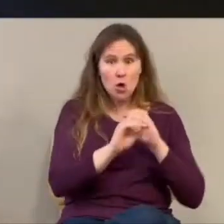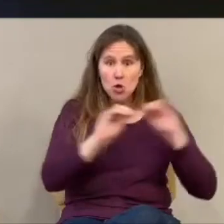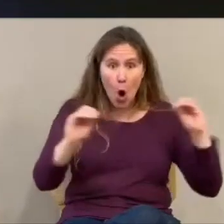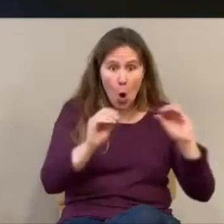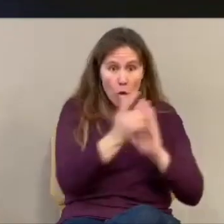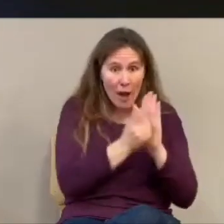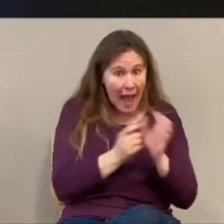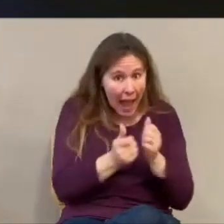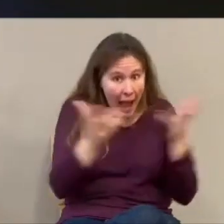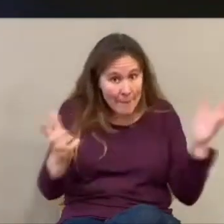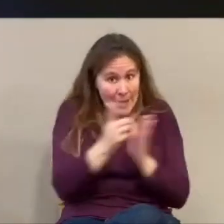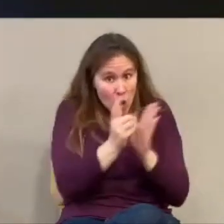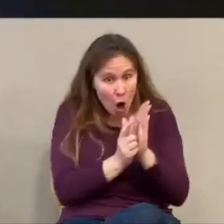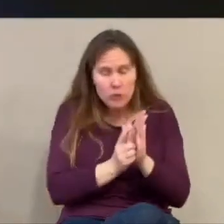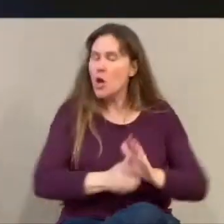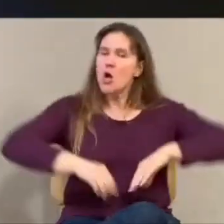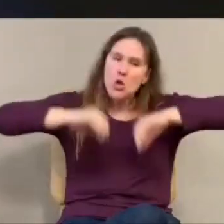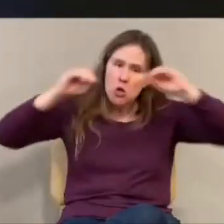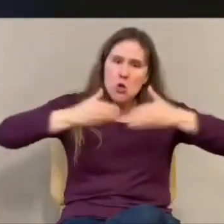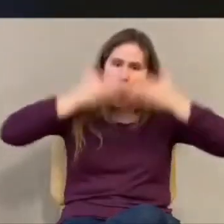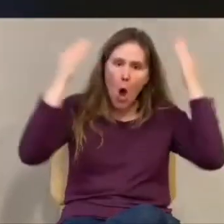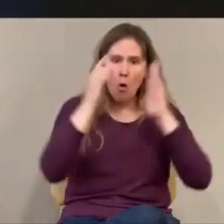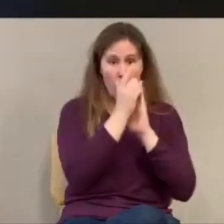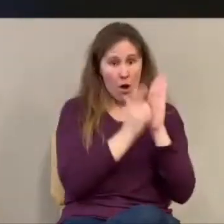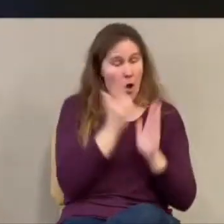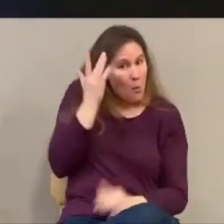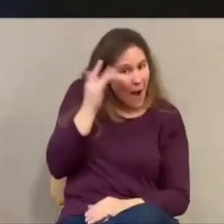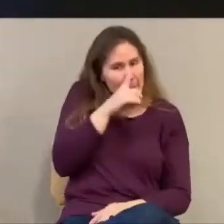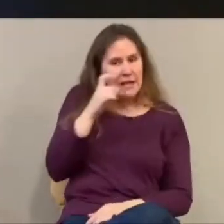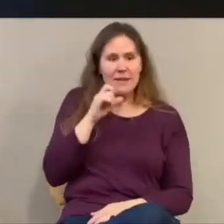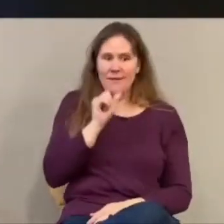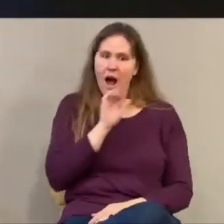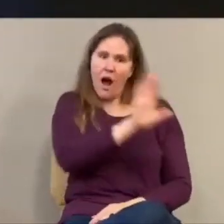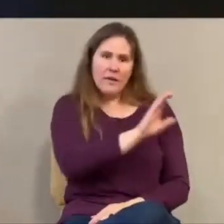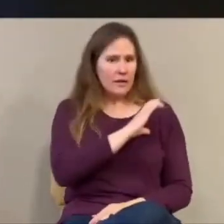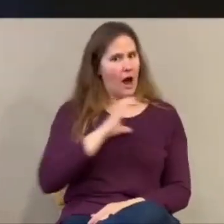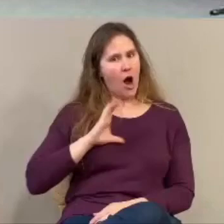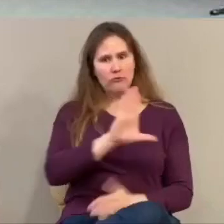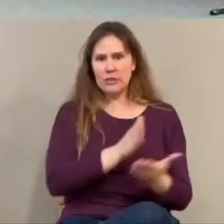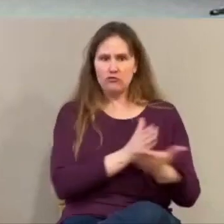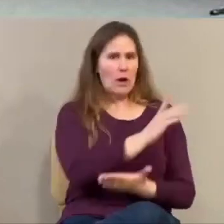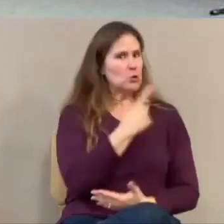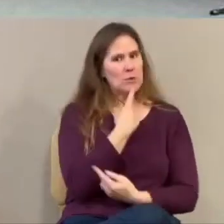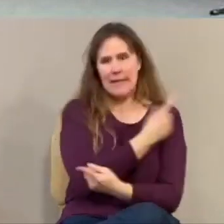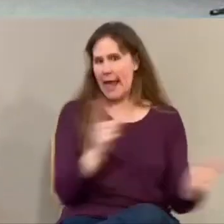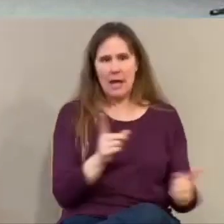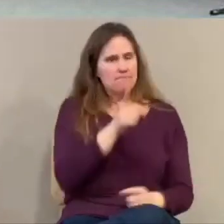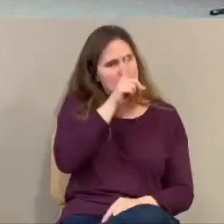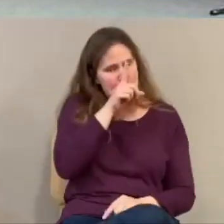laws? No law. Why? Because it's not their right to say.